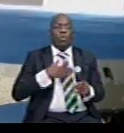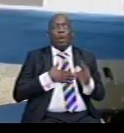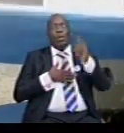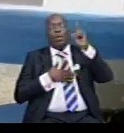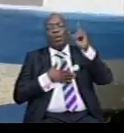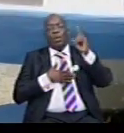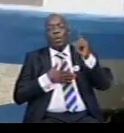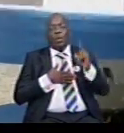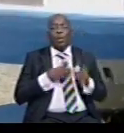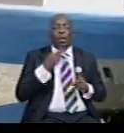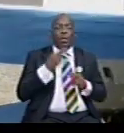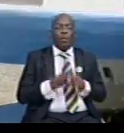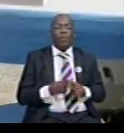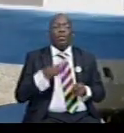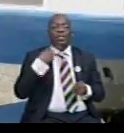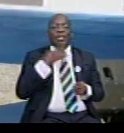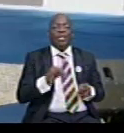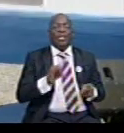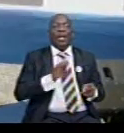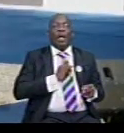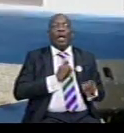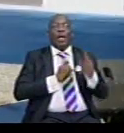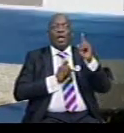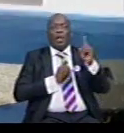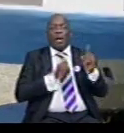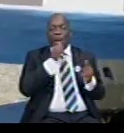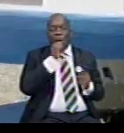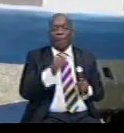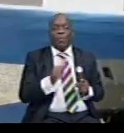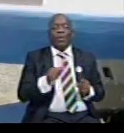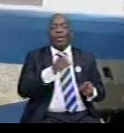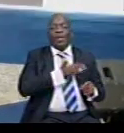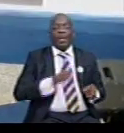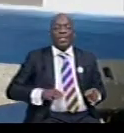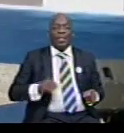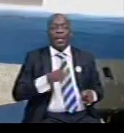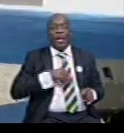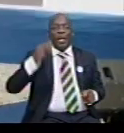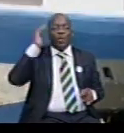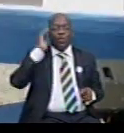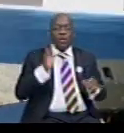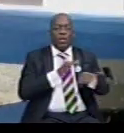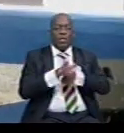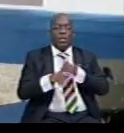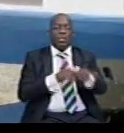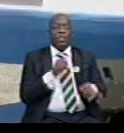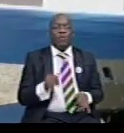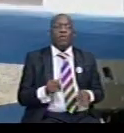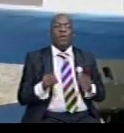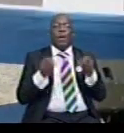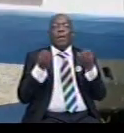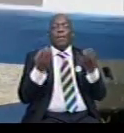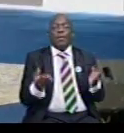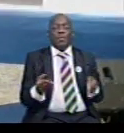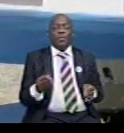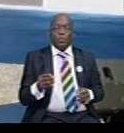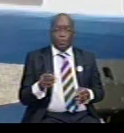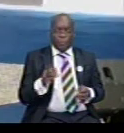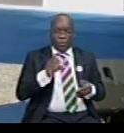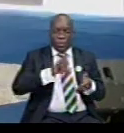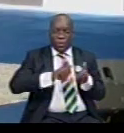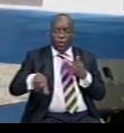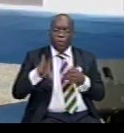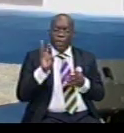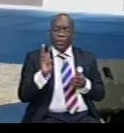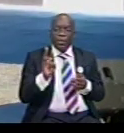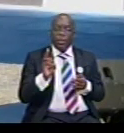am Christ, and shall deceive many. In verse 6, it tells us, it